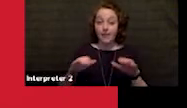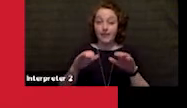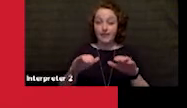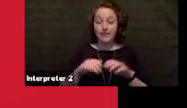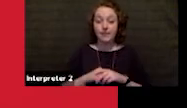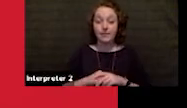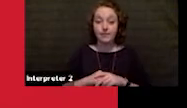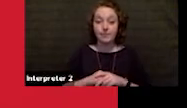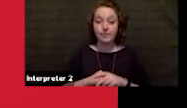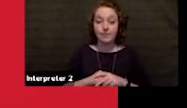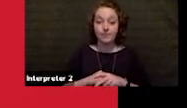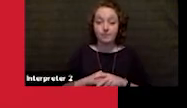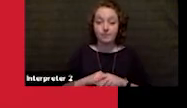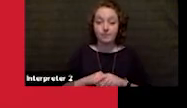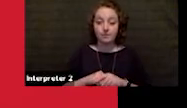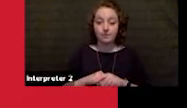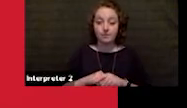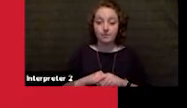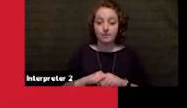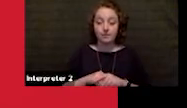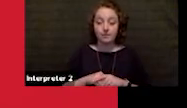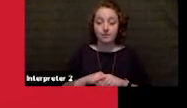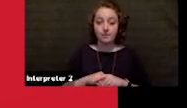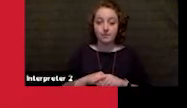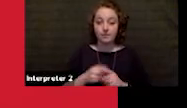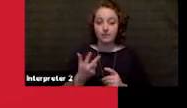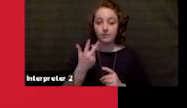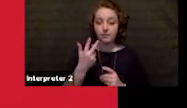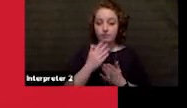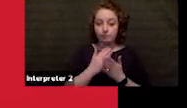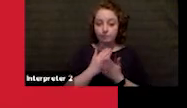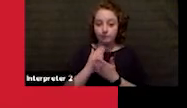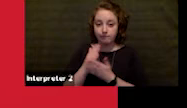So it's a kind of a three-part